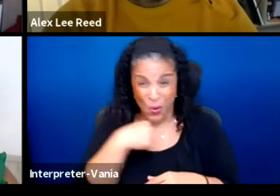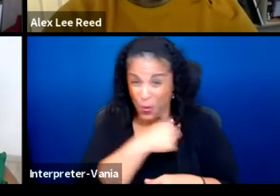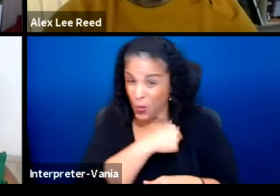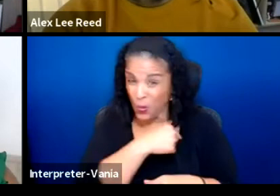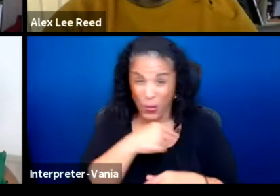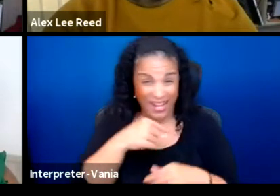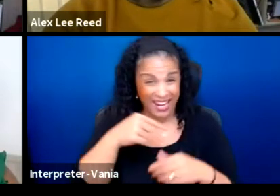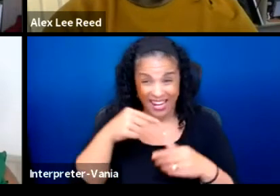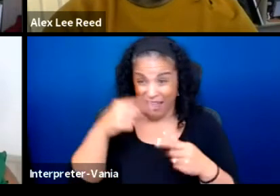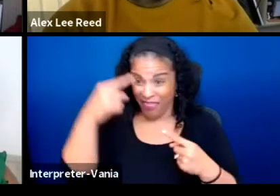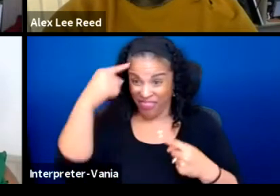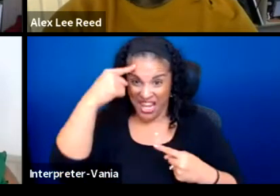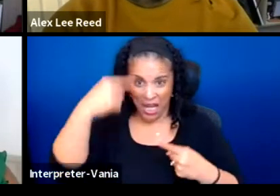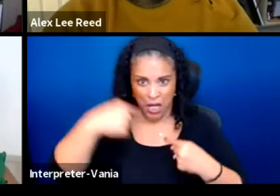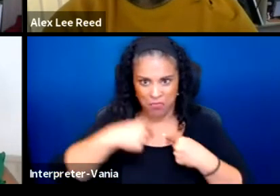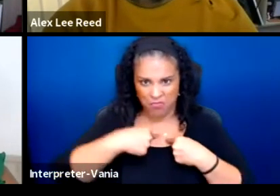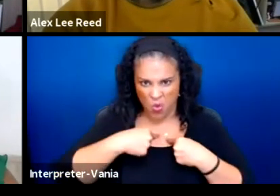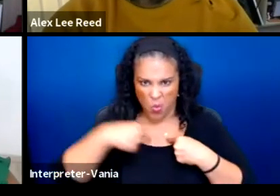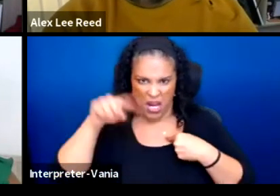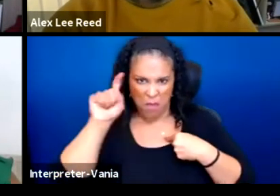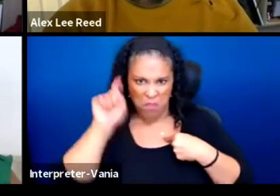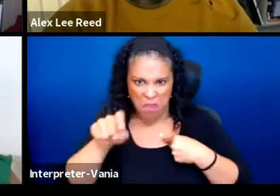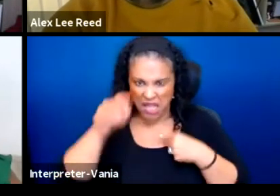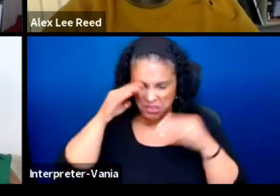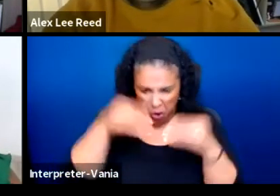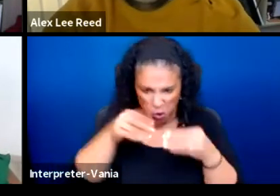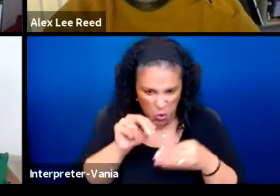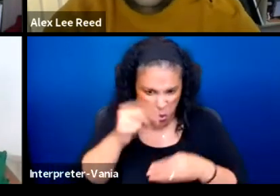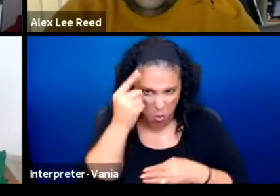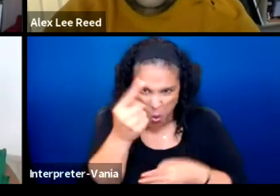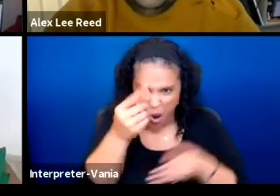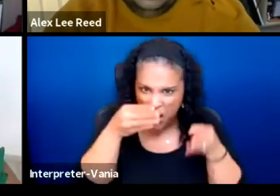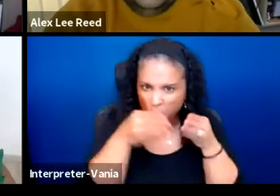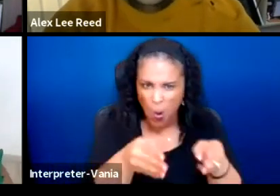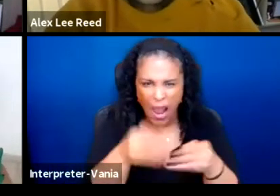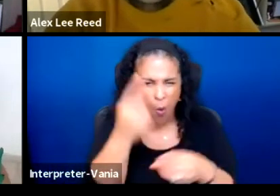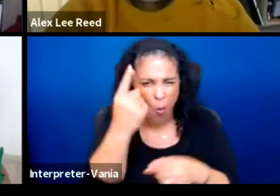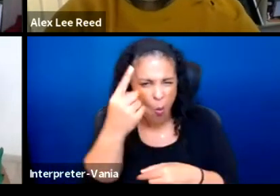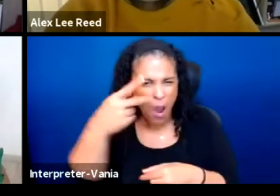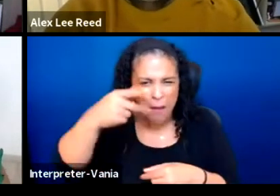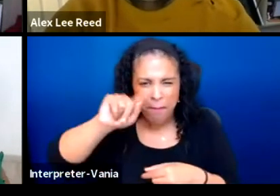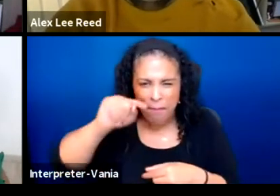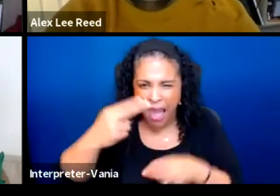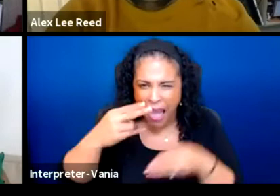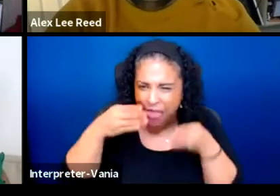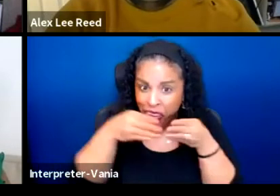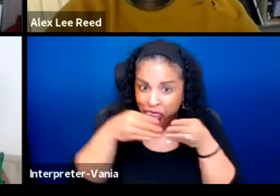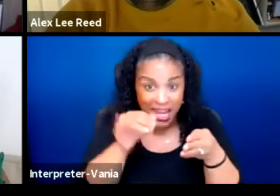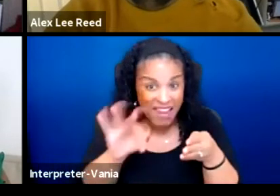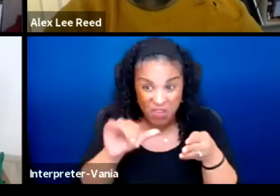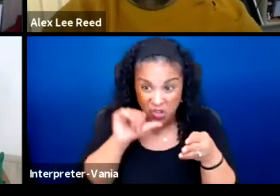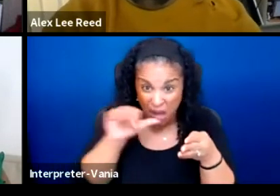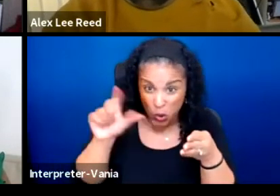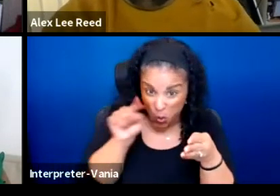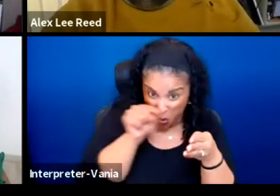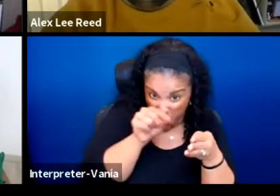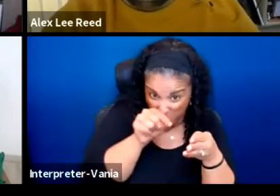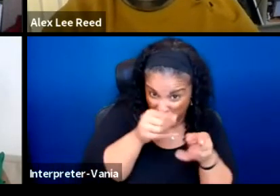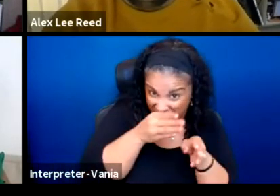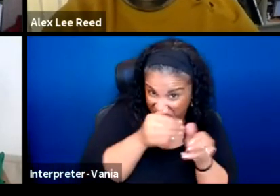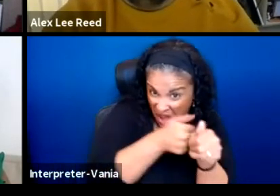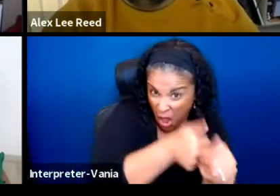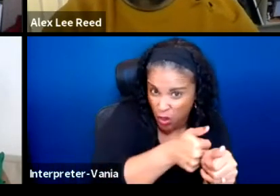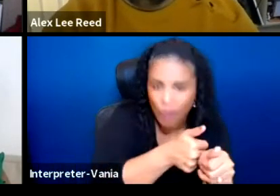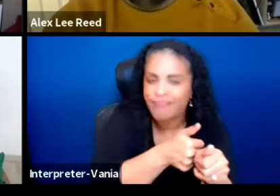being where things have to be done a certain way. There's only one path, you know, way of doing it. And if you don't do it like that, then you don't do it